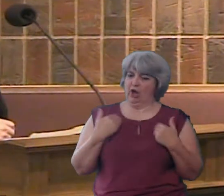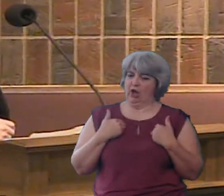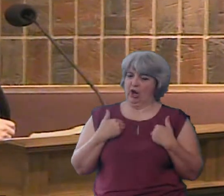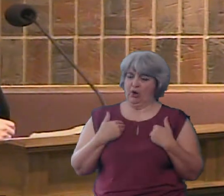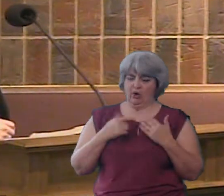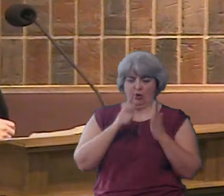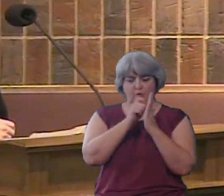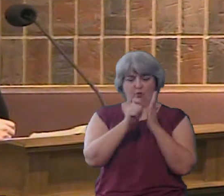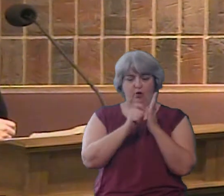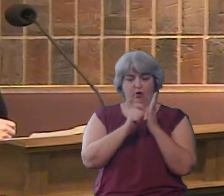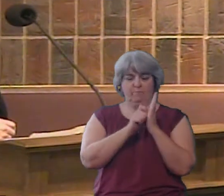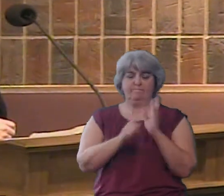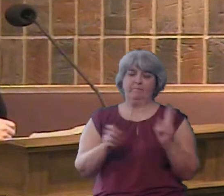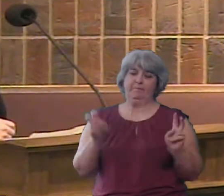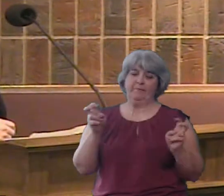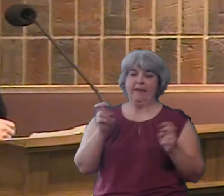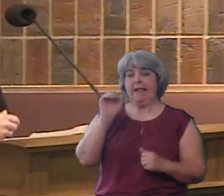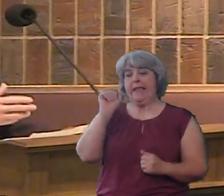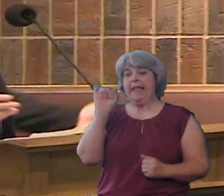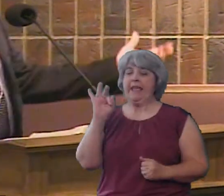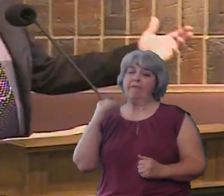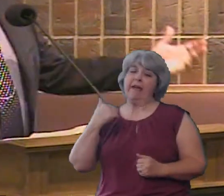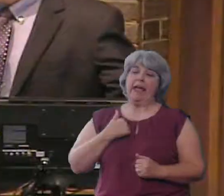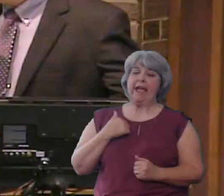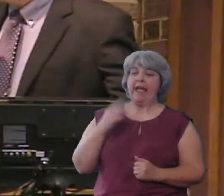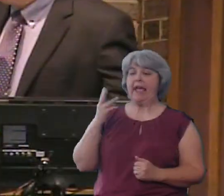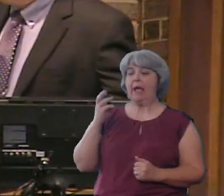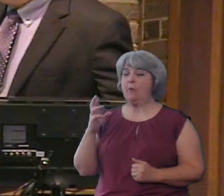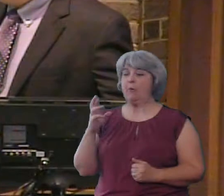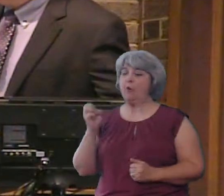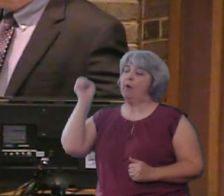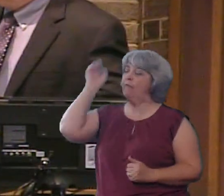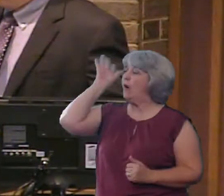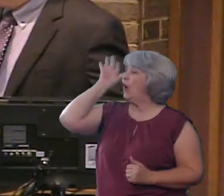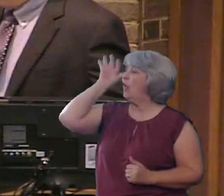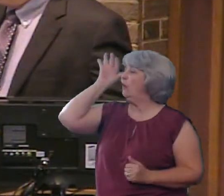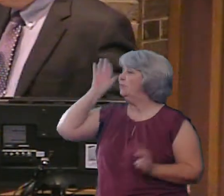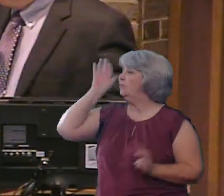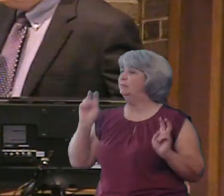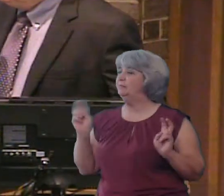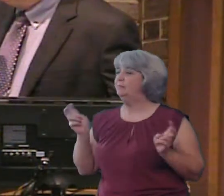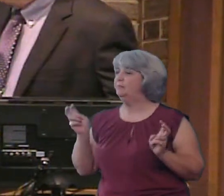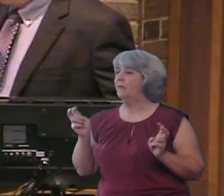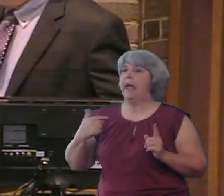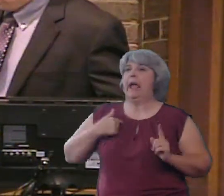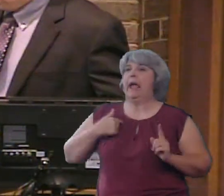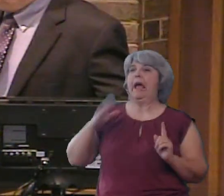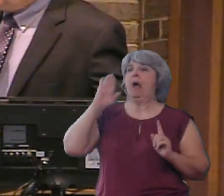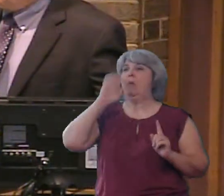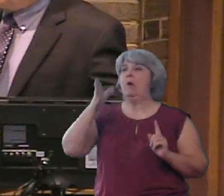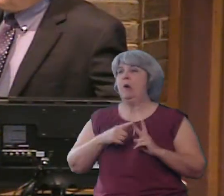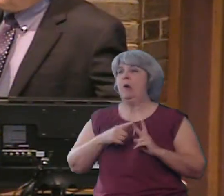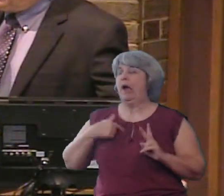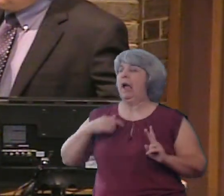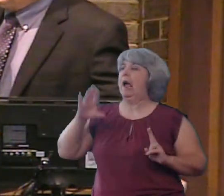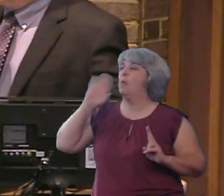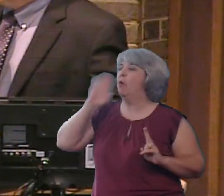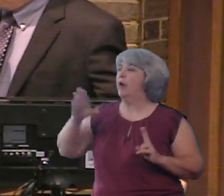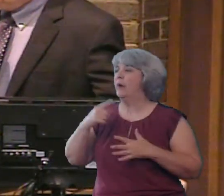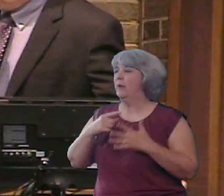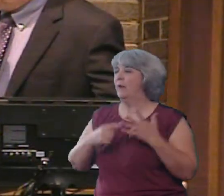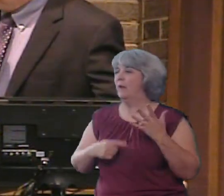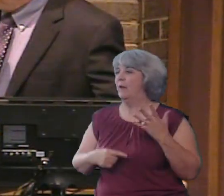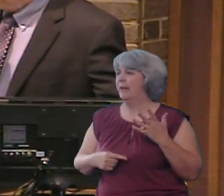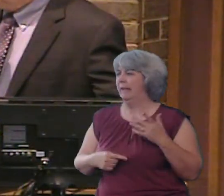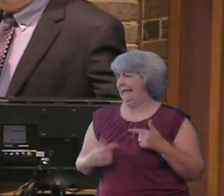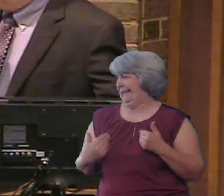If I Were a Father, and he described the things that that he would do. He was a young man, not even close